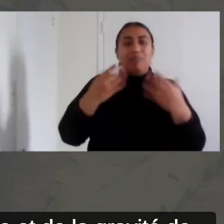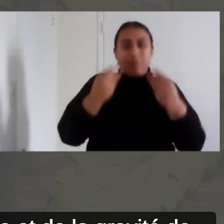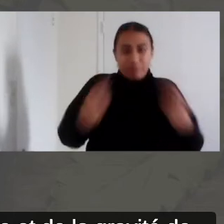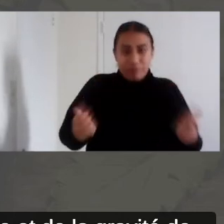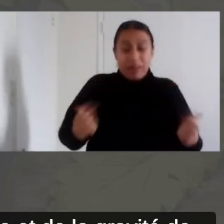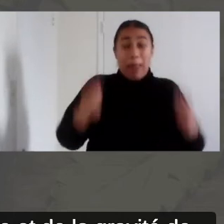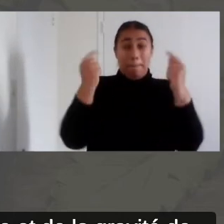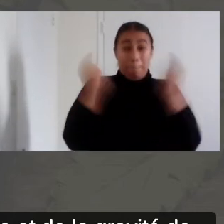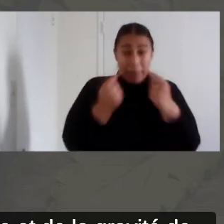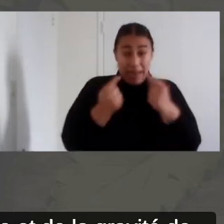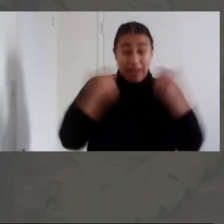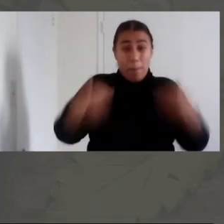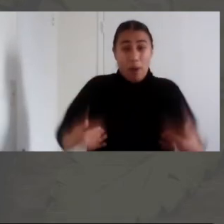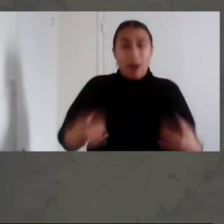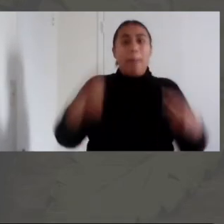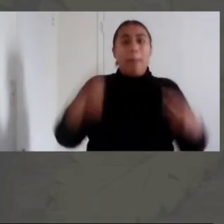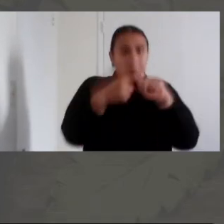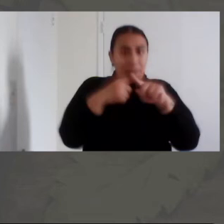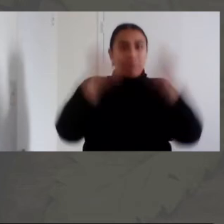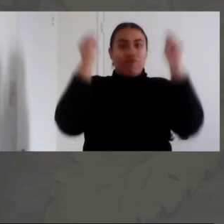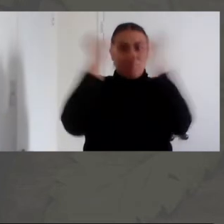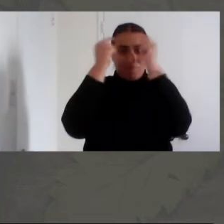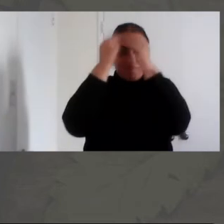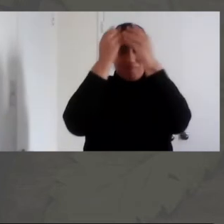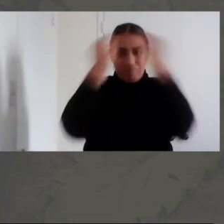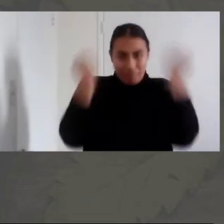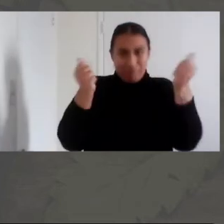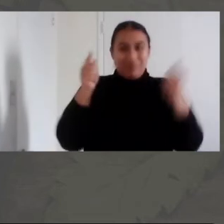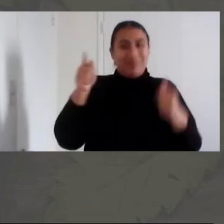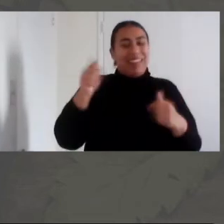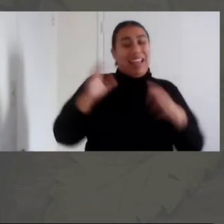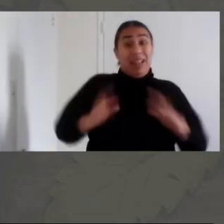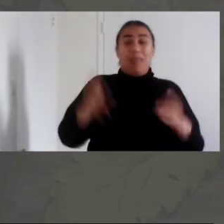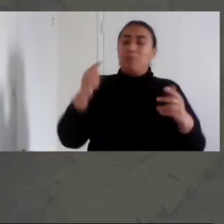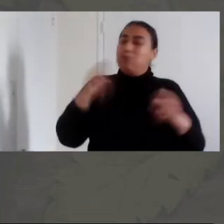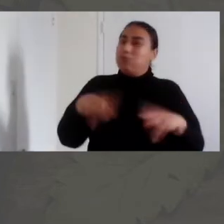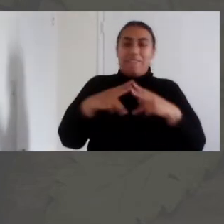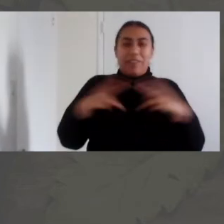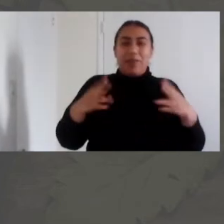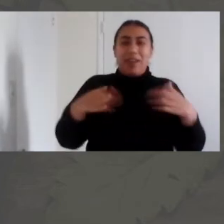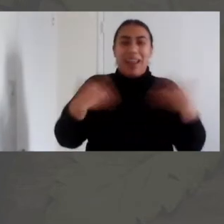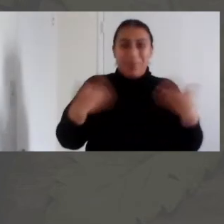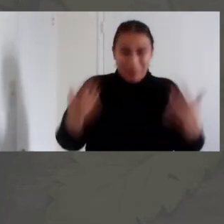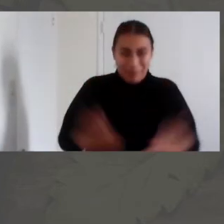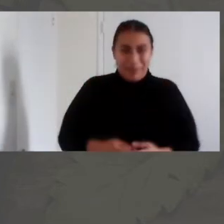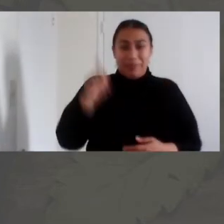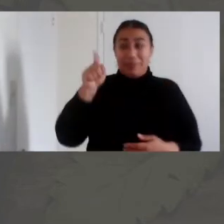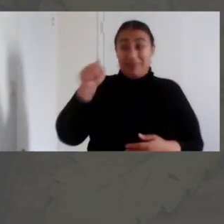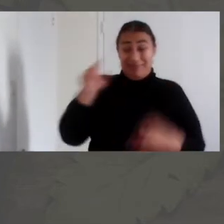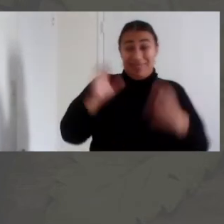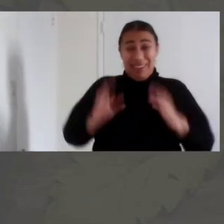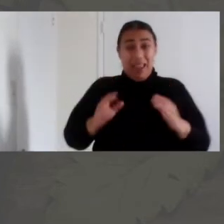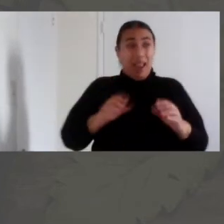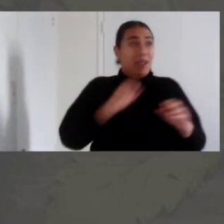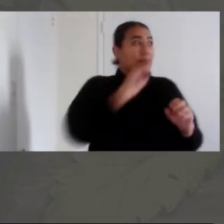and fibromyalgia, and she was able to come off of all her pharmaceutical prescriptions. She was very proud of this. She was very happy about it. We considered this a